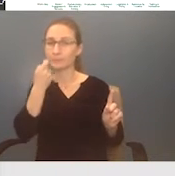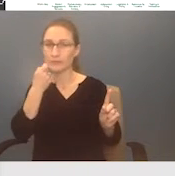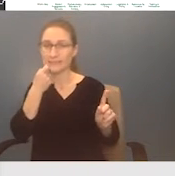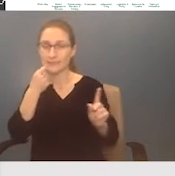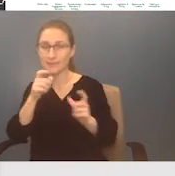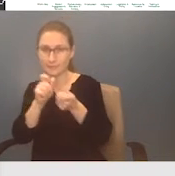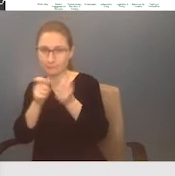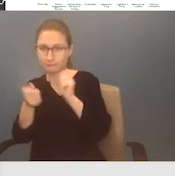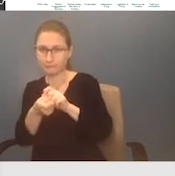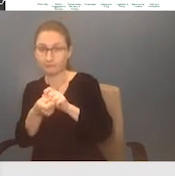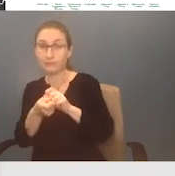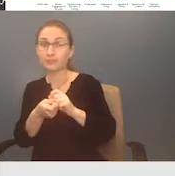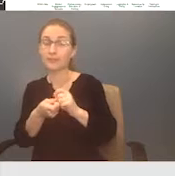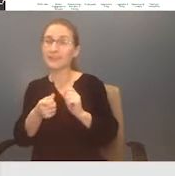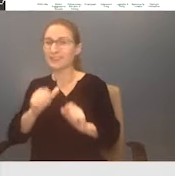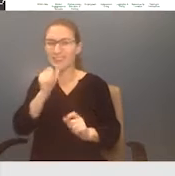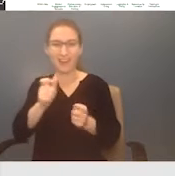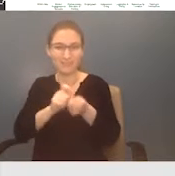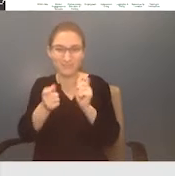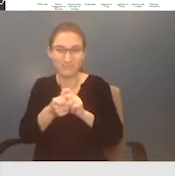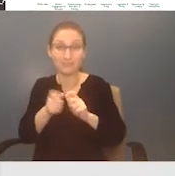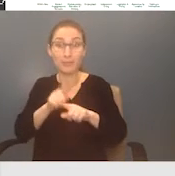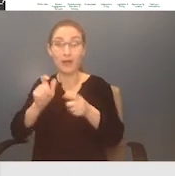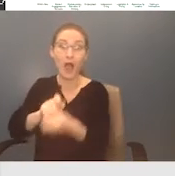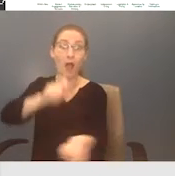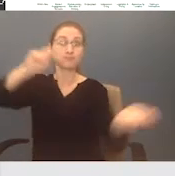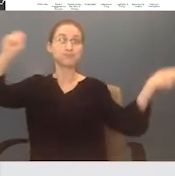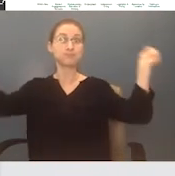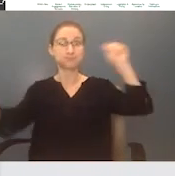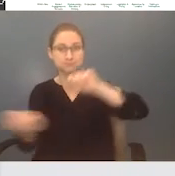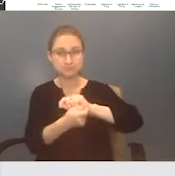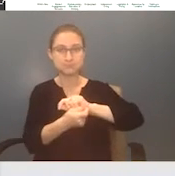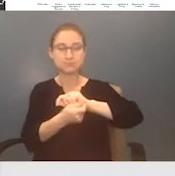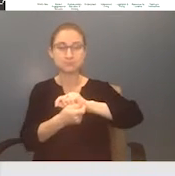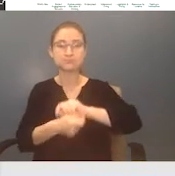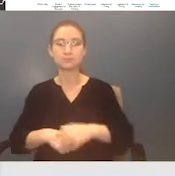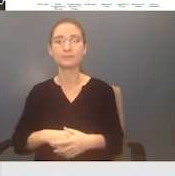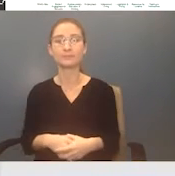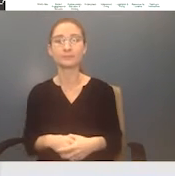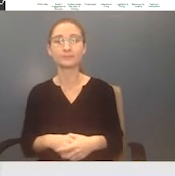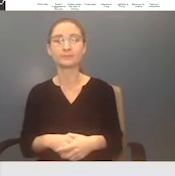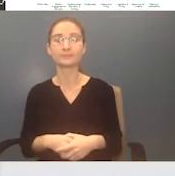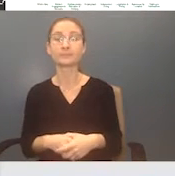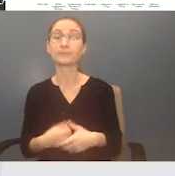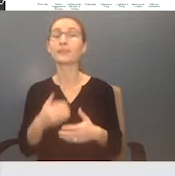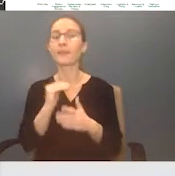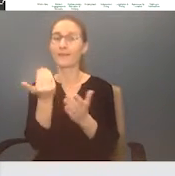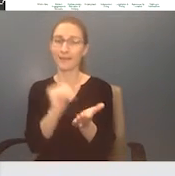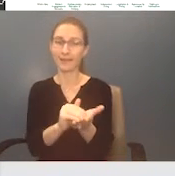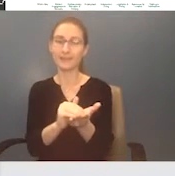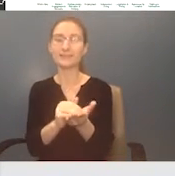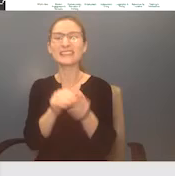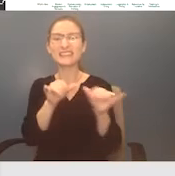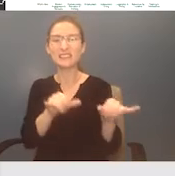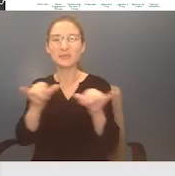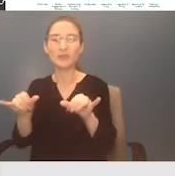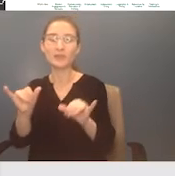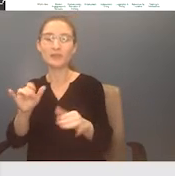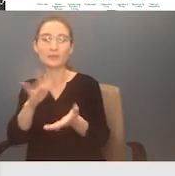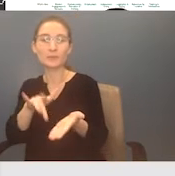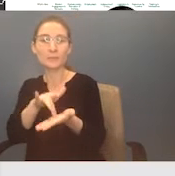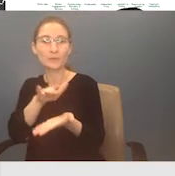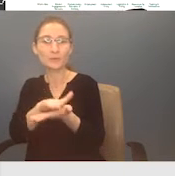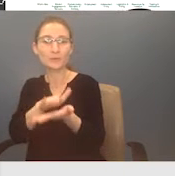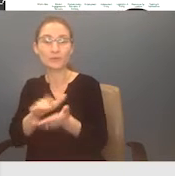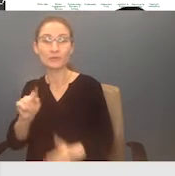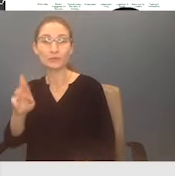it's a pretty comprehensive update. So this is the latest and greatest. And again, you see the mile markers. It's kind of like the middle school trail